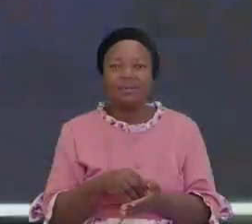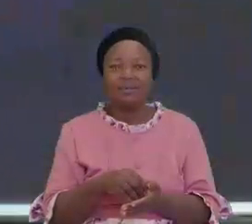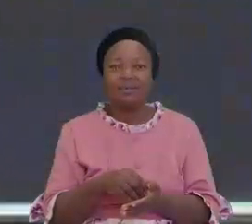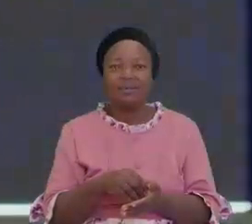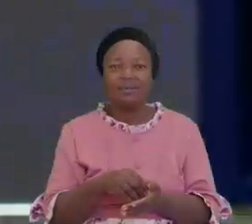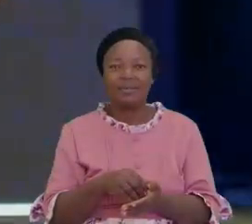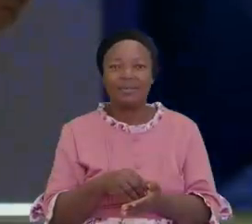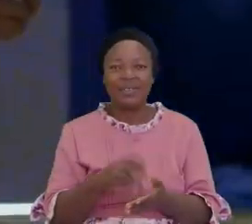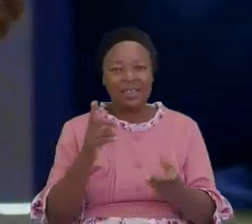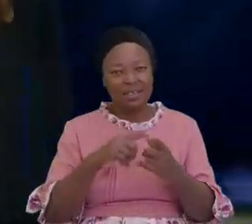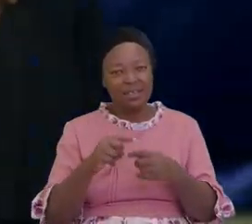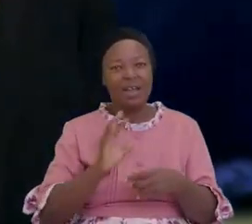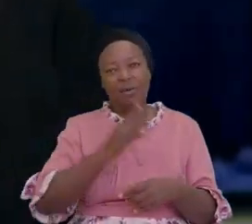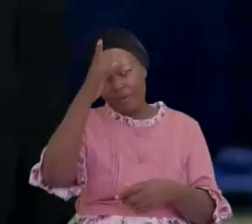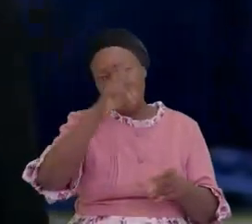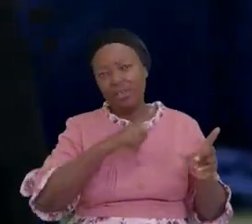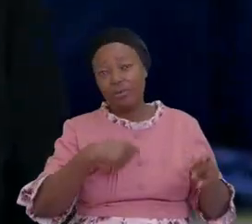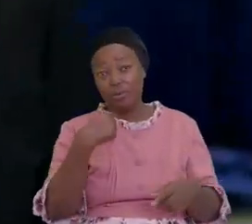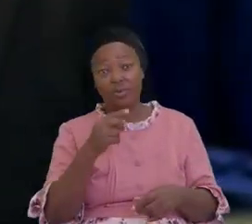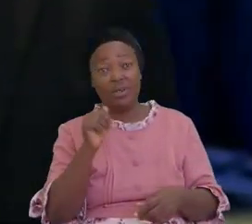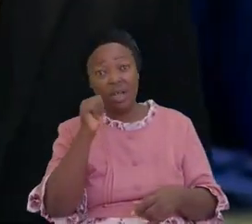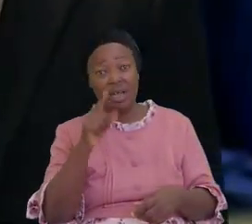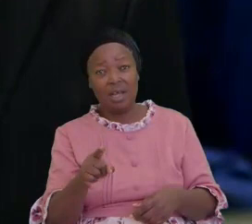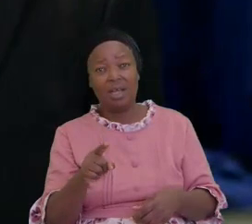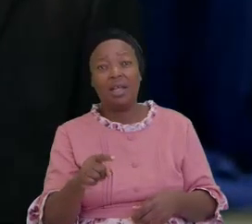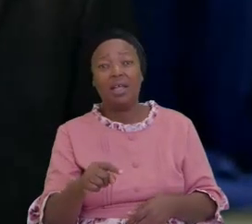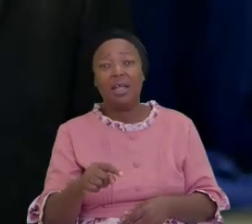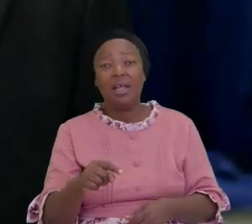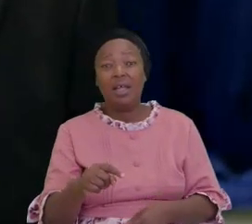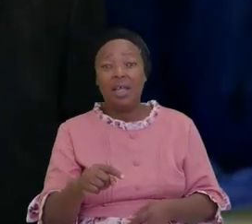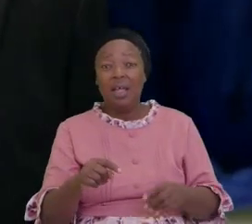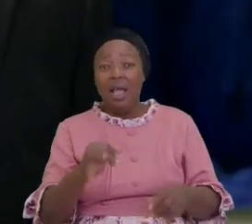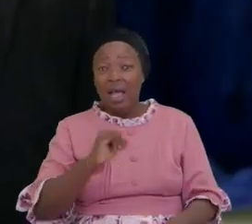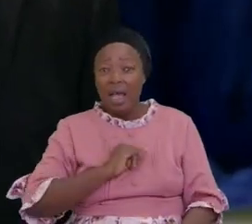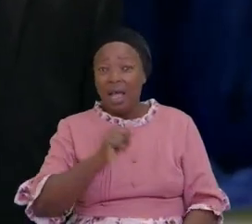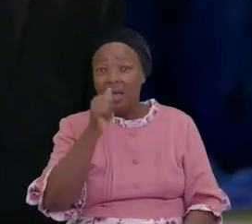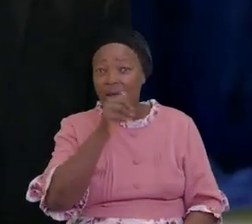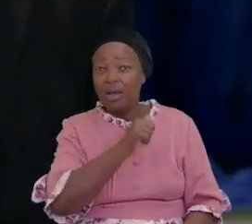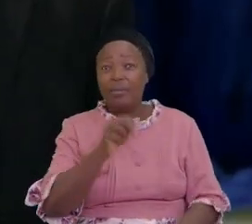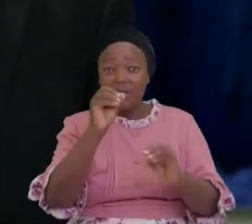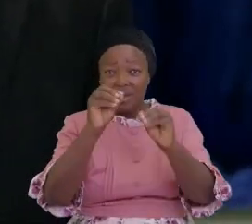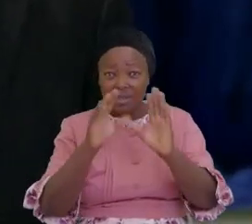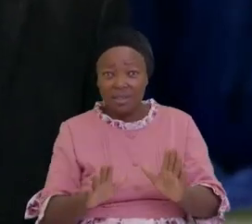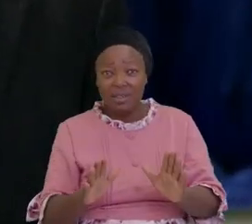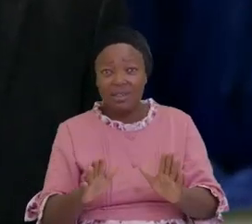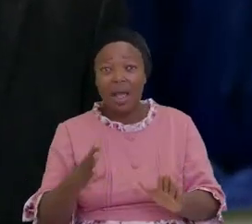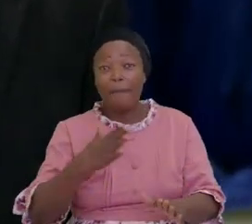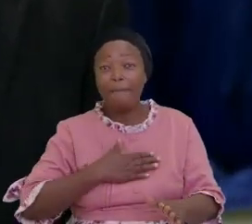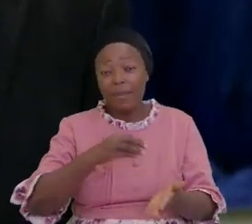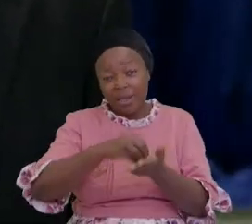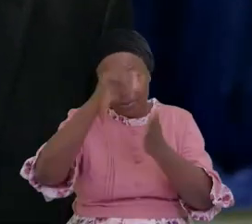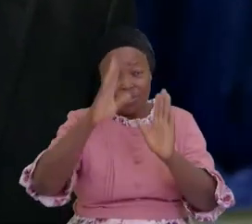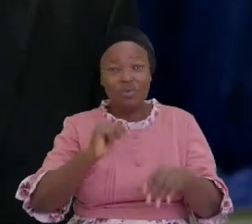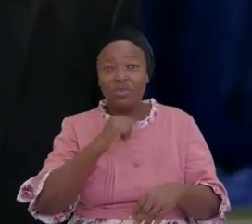And I told her, I am a teacher. My students do not dictate to me what to